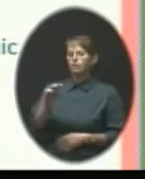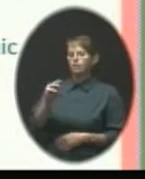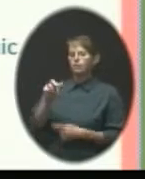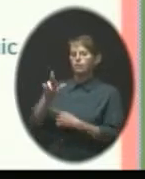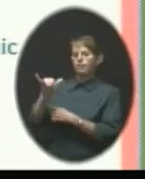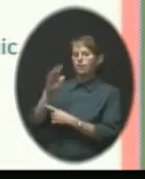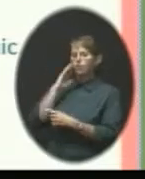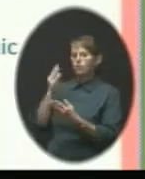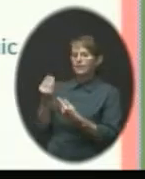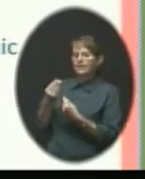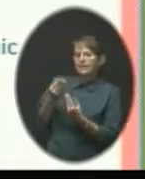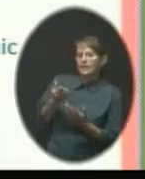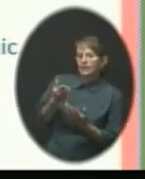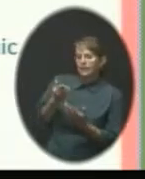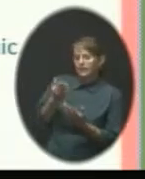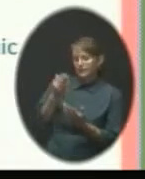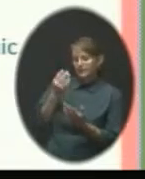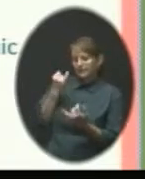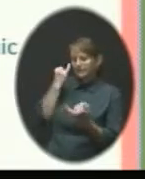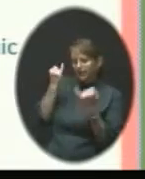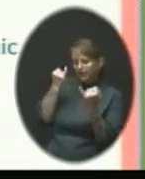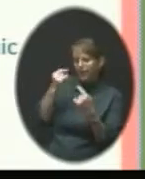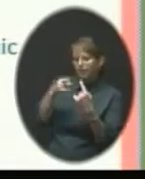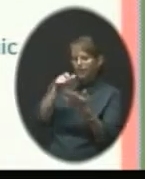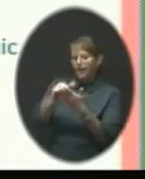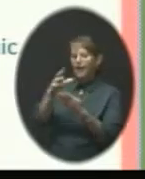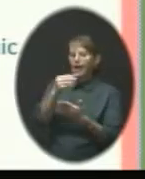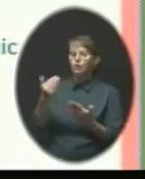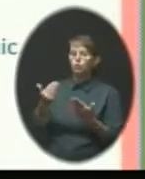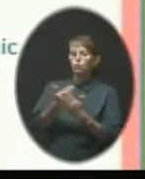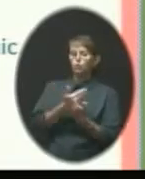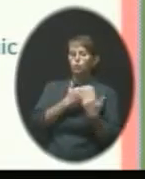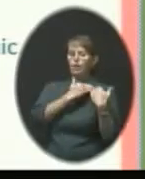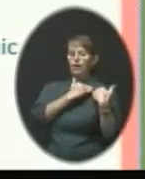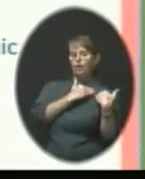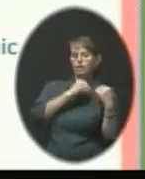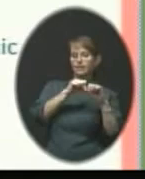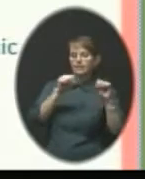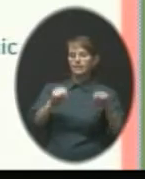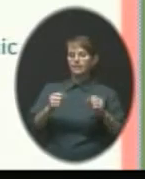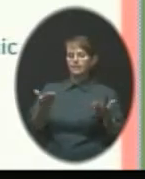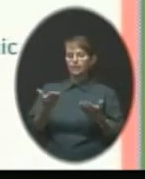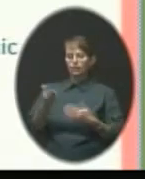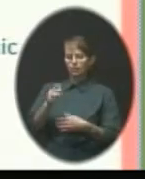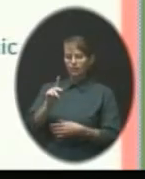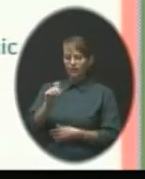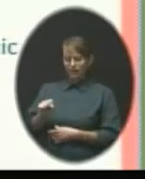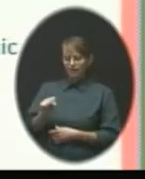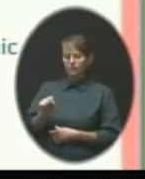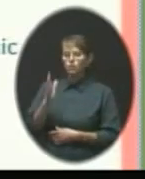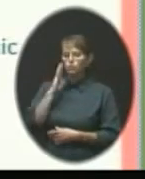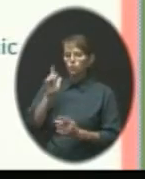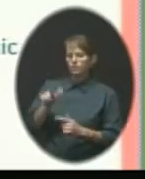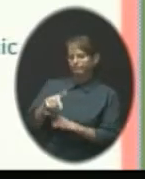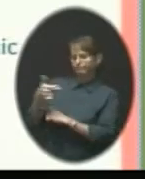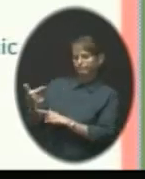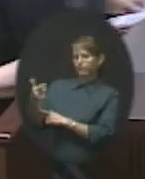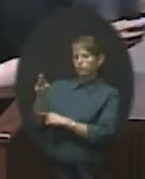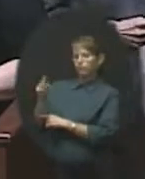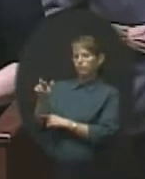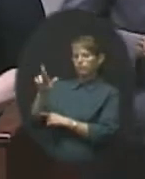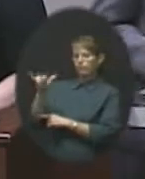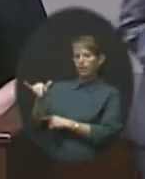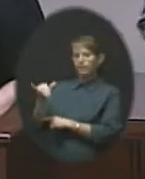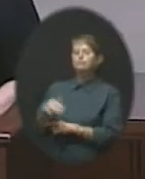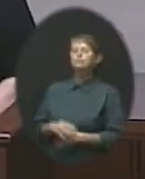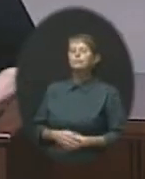of that, as well as some of the new accountability system in the state of Kansas. So I'll turn this over to Mary. Thank you. As